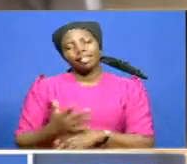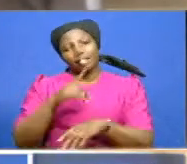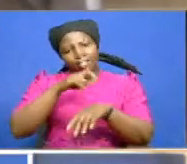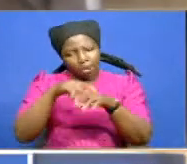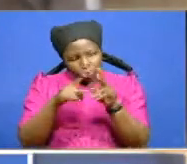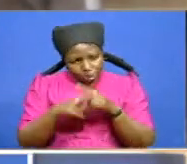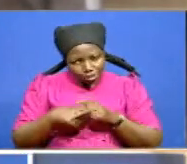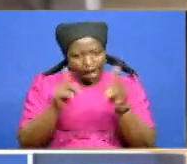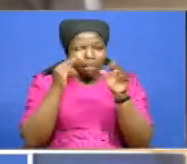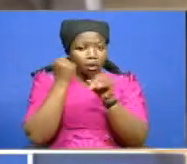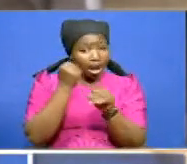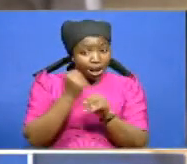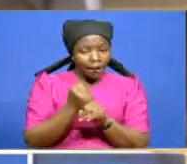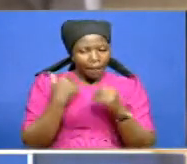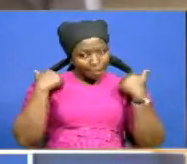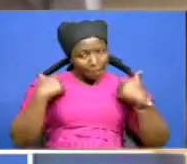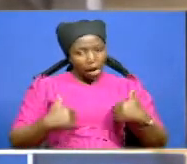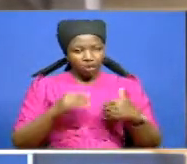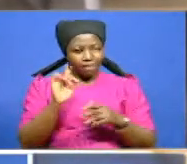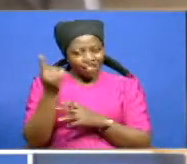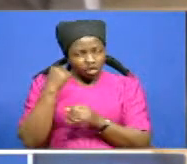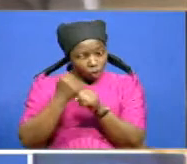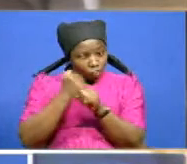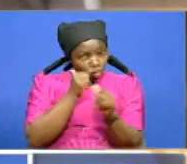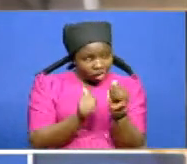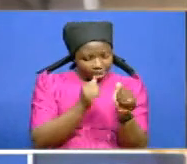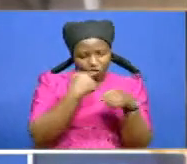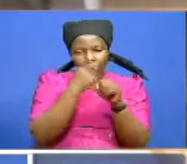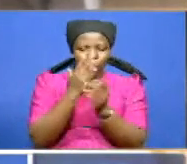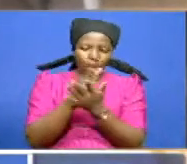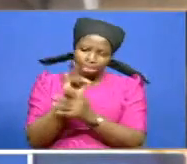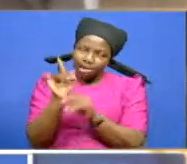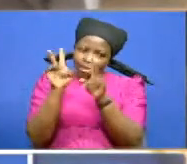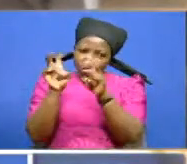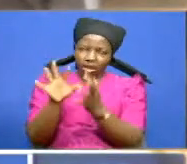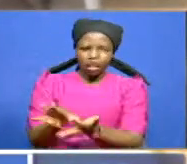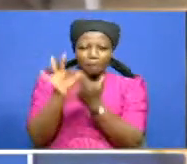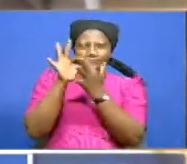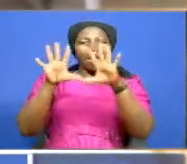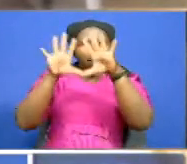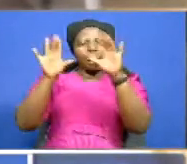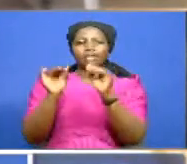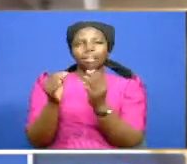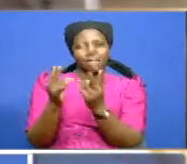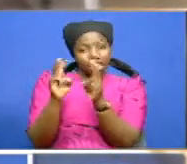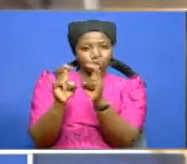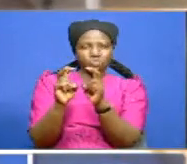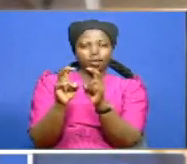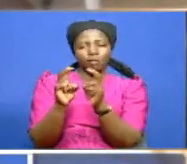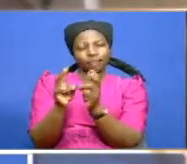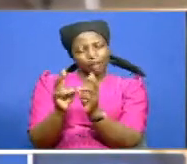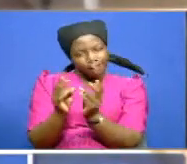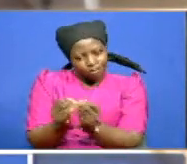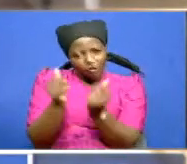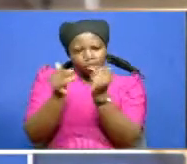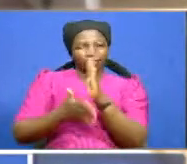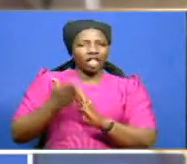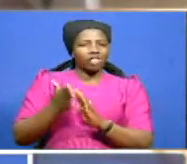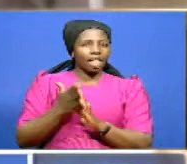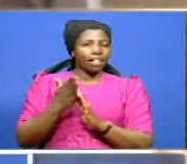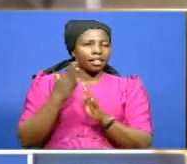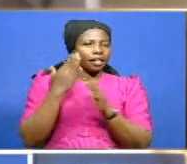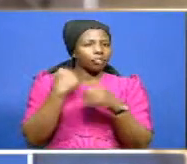work, my first assignment will be to ensure that these matters, especially the budget issues, are urgently addressed in